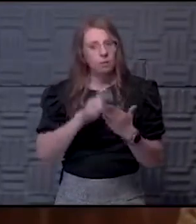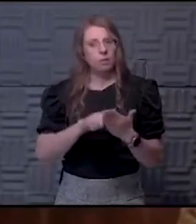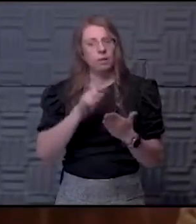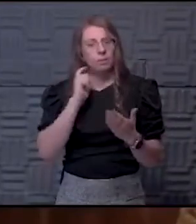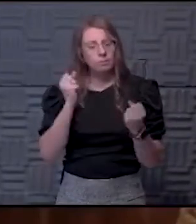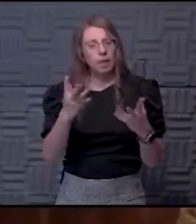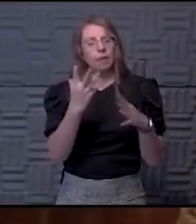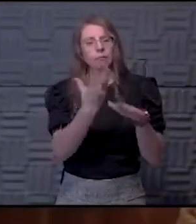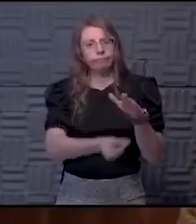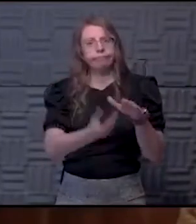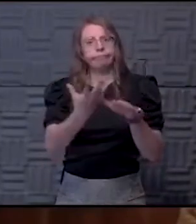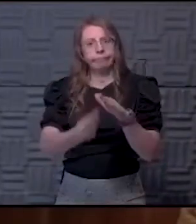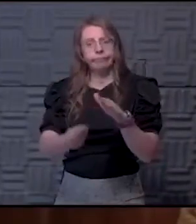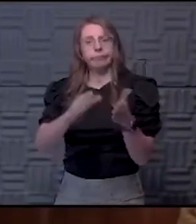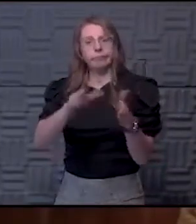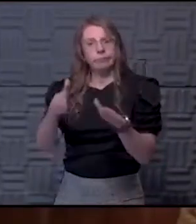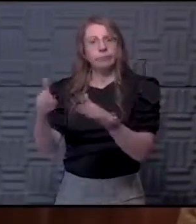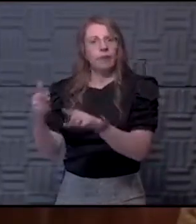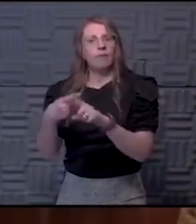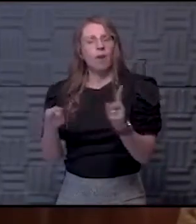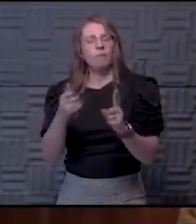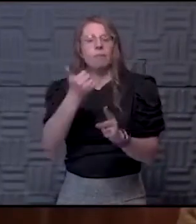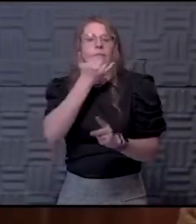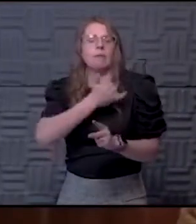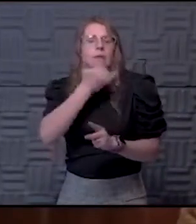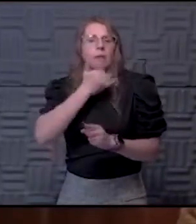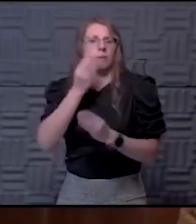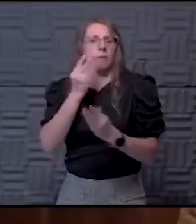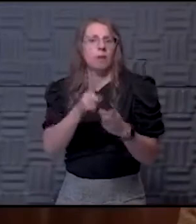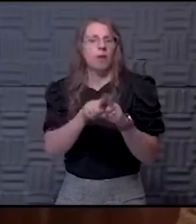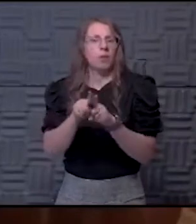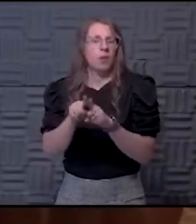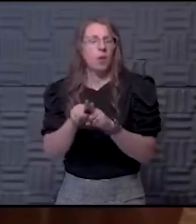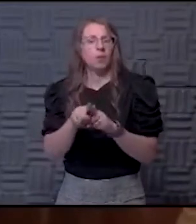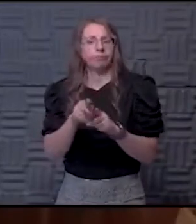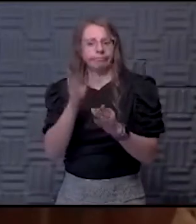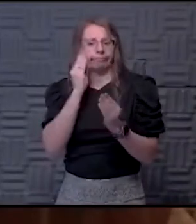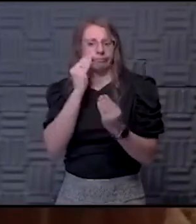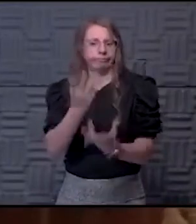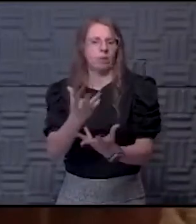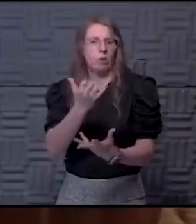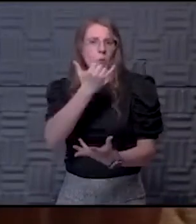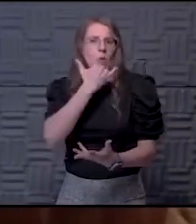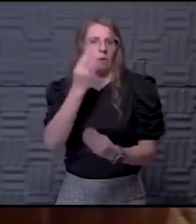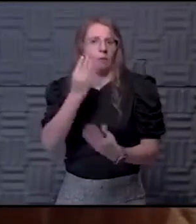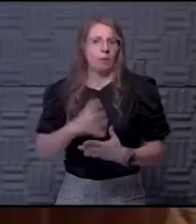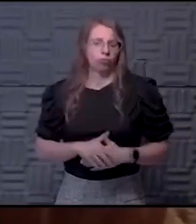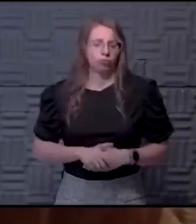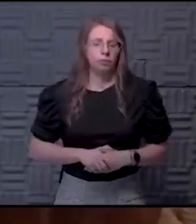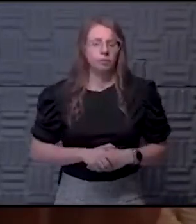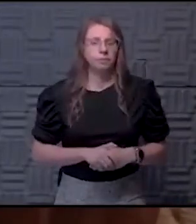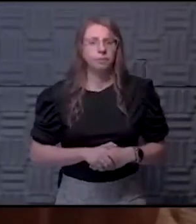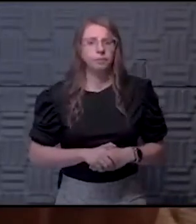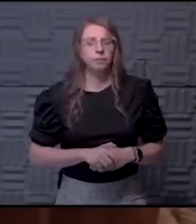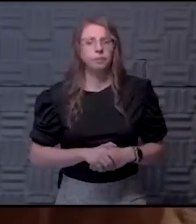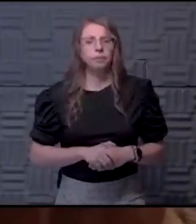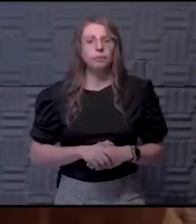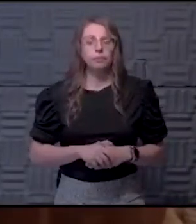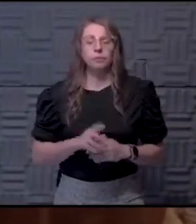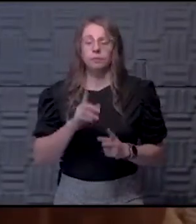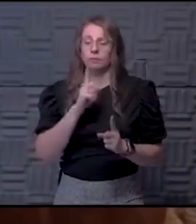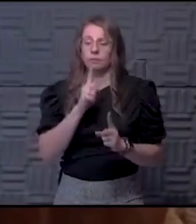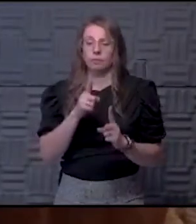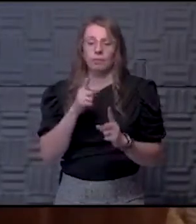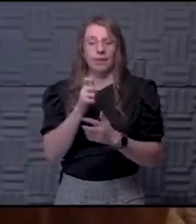another due to misinformation and disinformation. So I think the mnemonic still